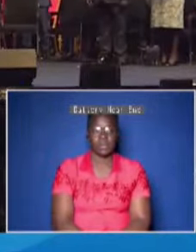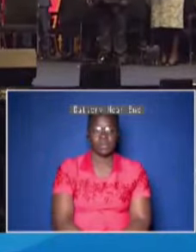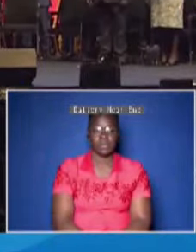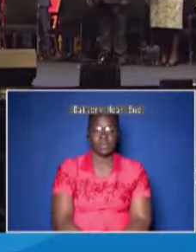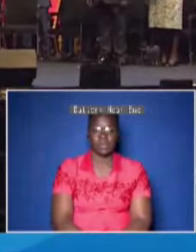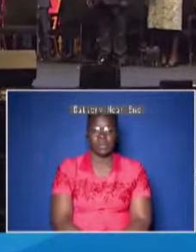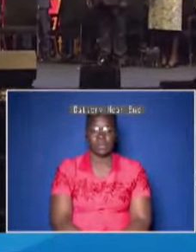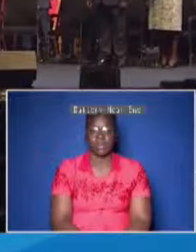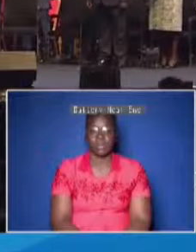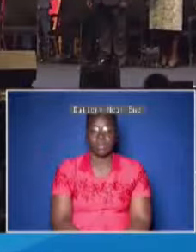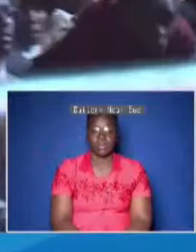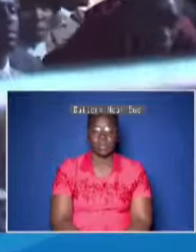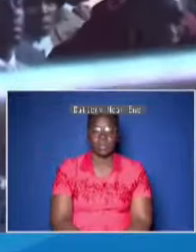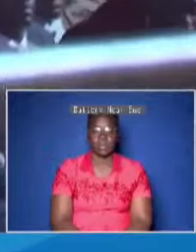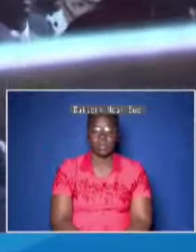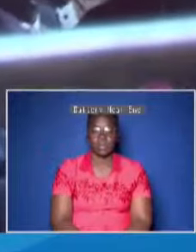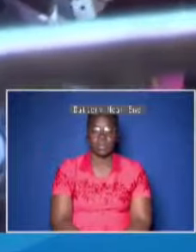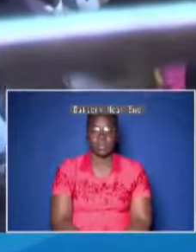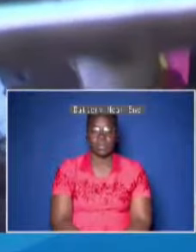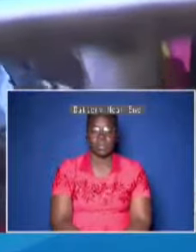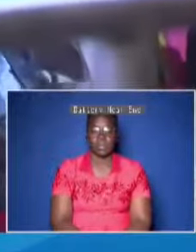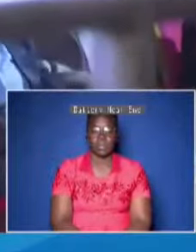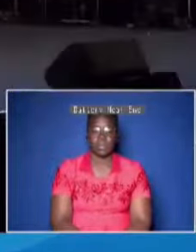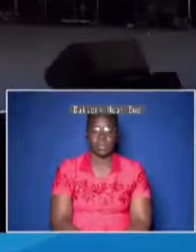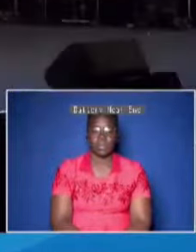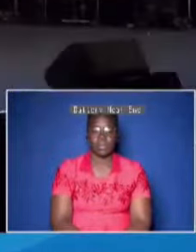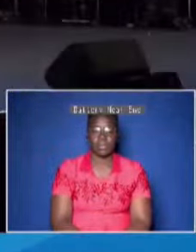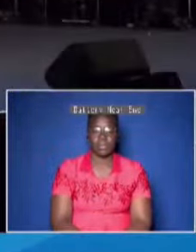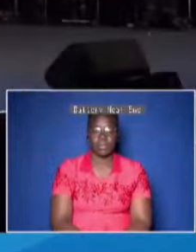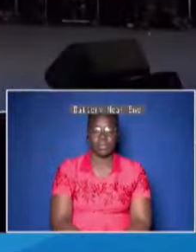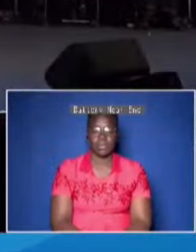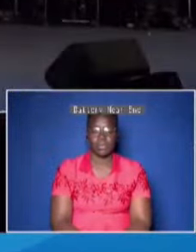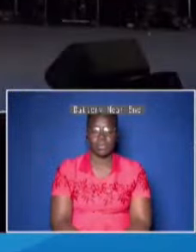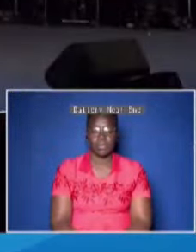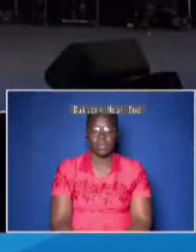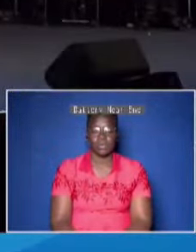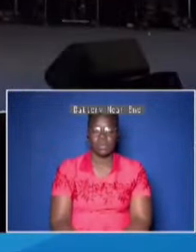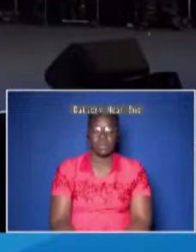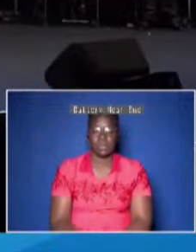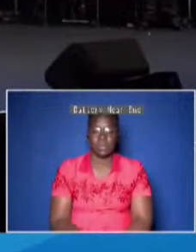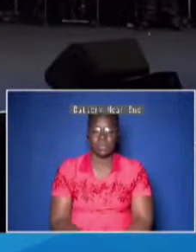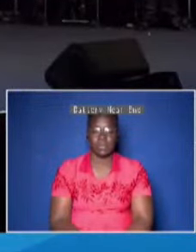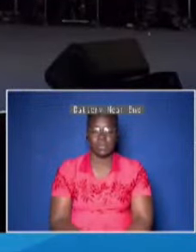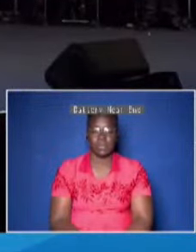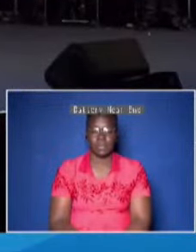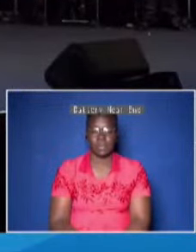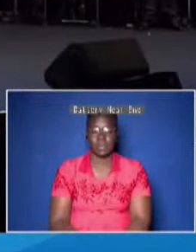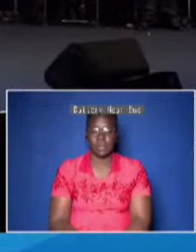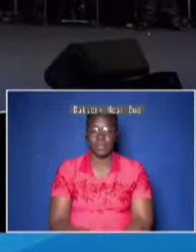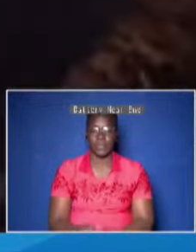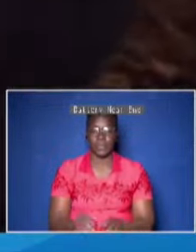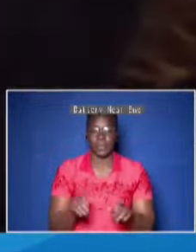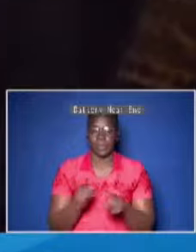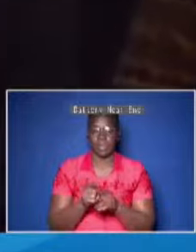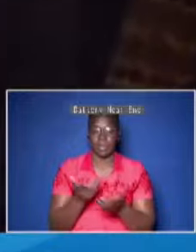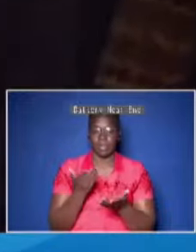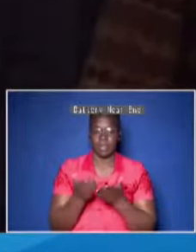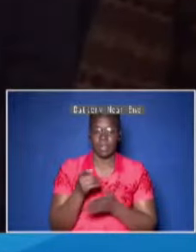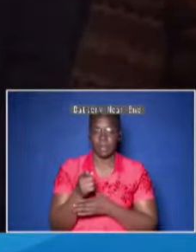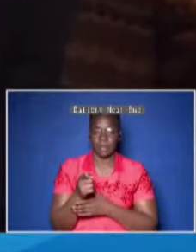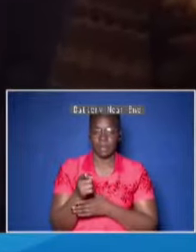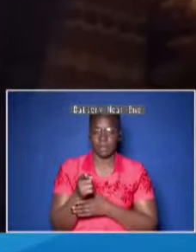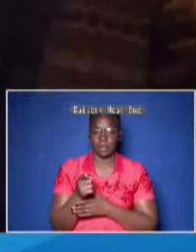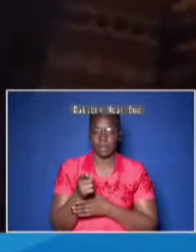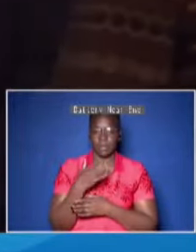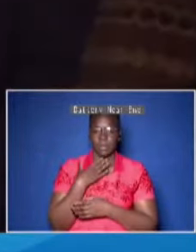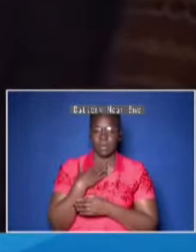please this is the president's daughter you're very lovely what do you want God to